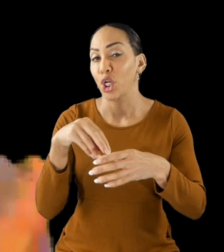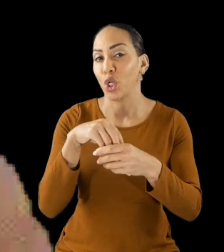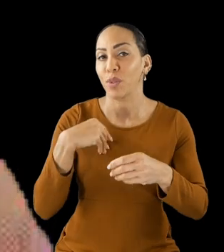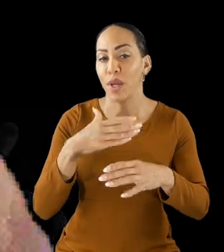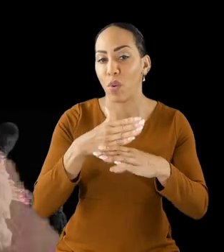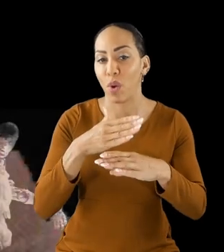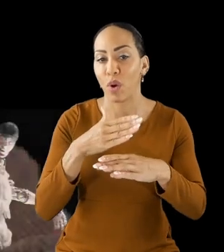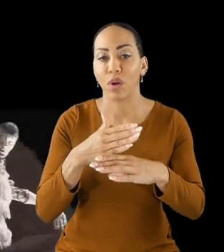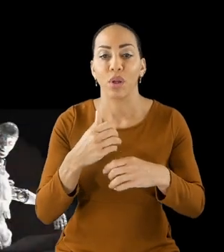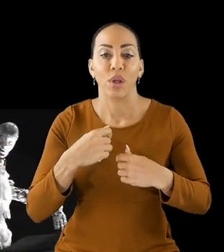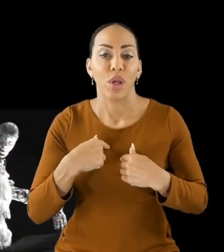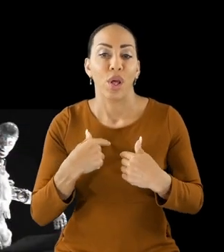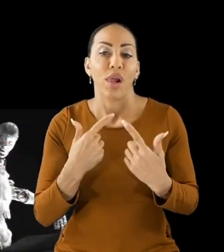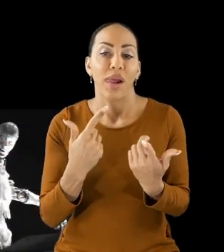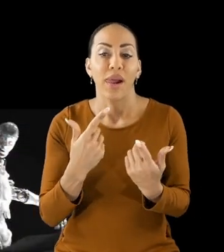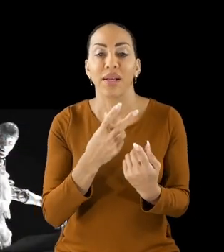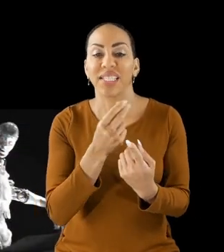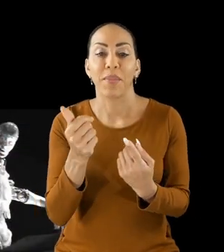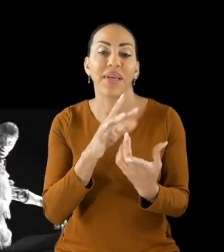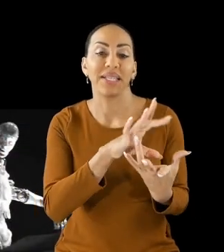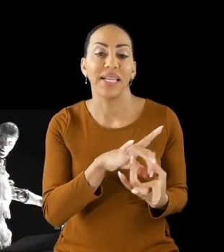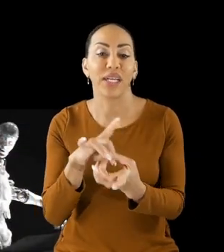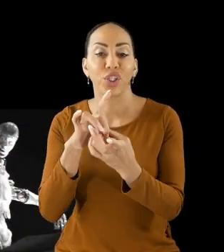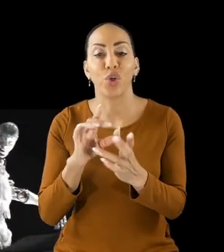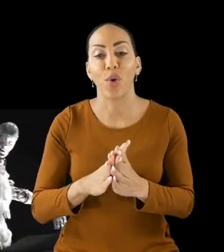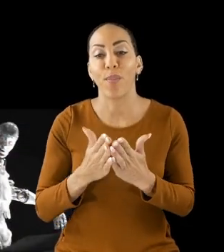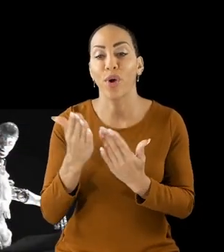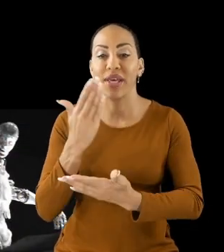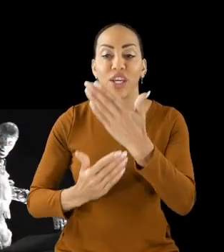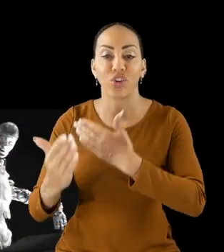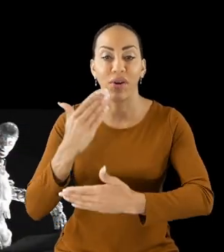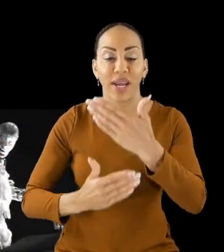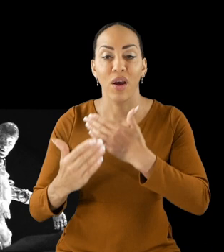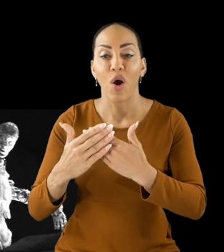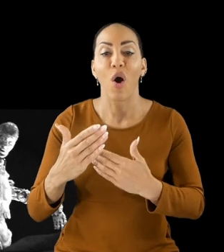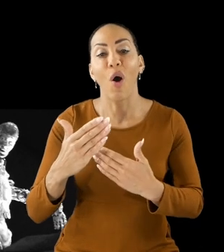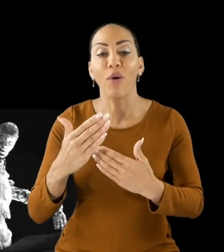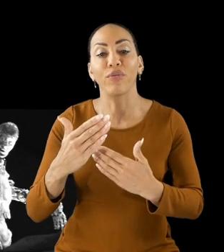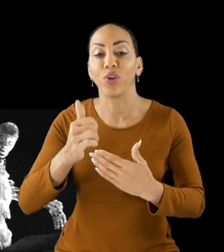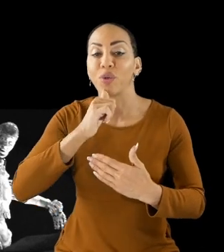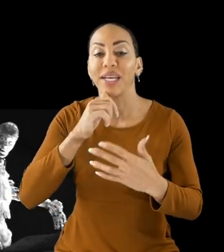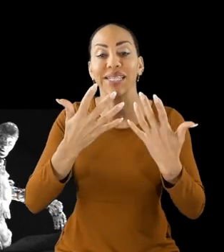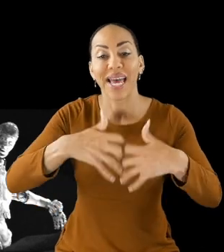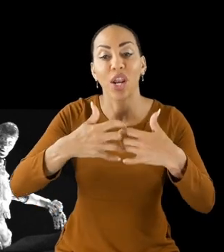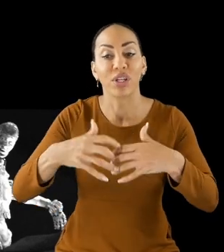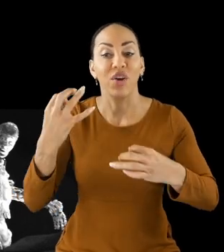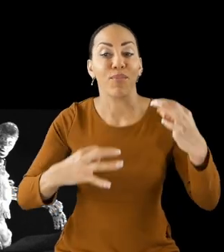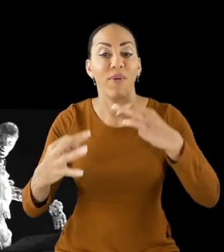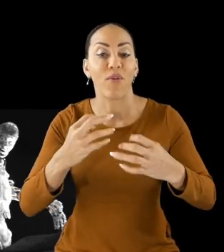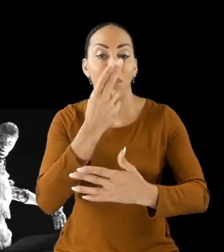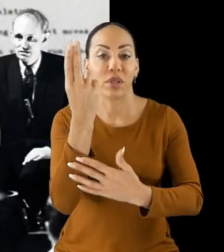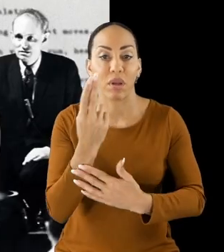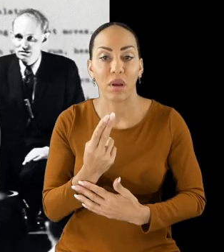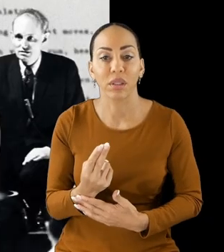this includes some of my own work. Some of this draws on my book on the history of the use of technologies in the performing